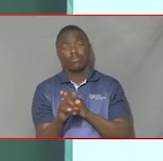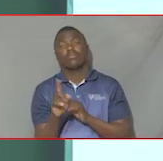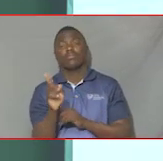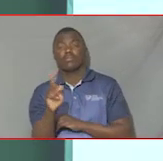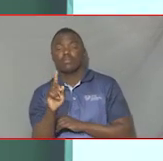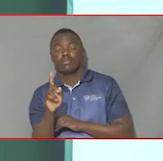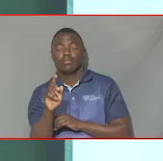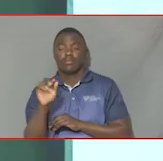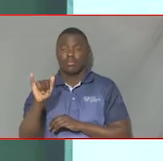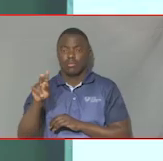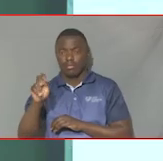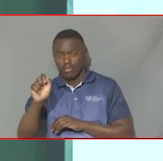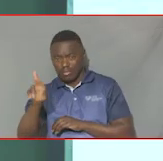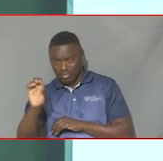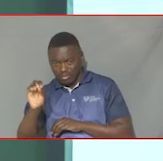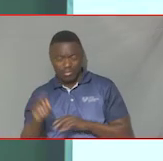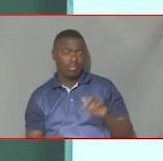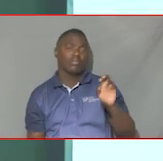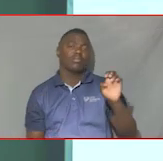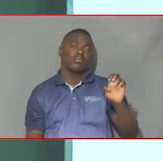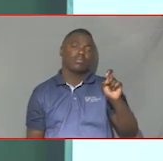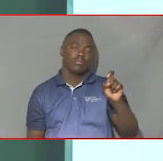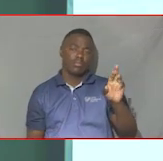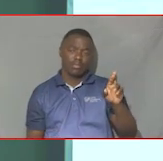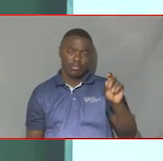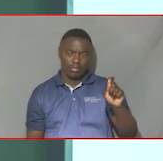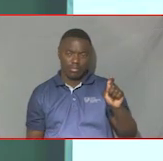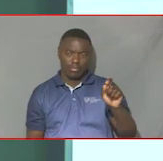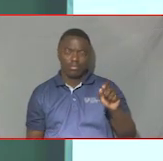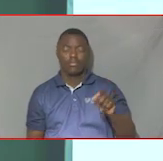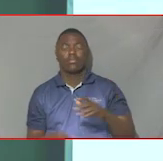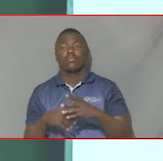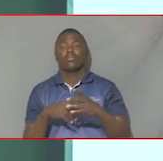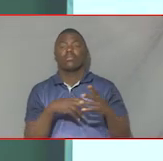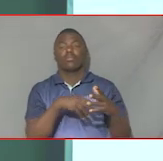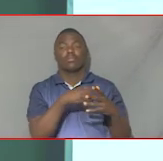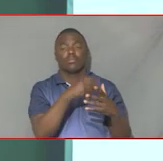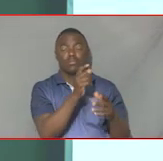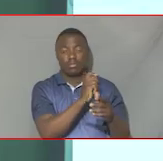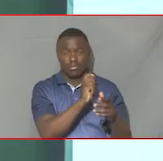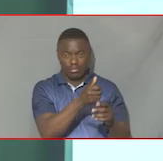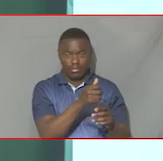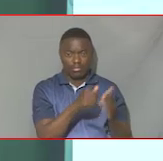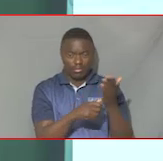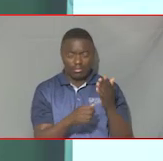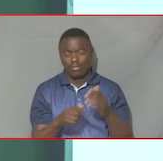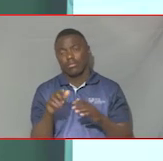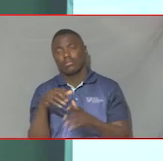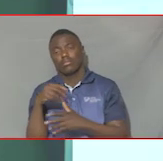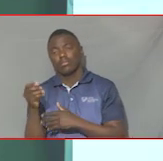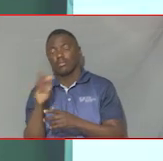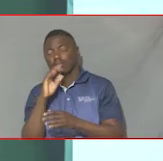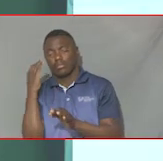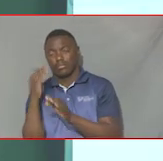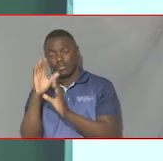data set. Extrapolation, outside the data set. Interpolation gives you an accurate answer. Extrapolation